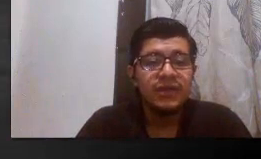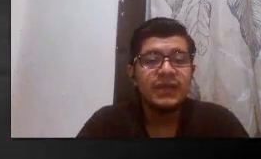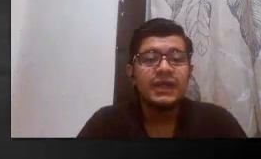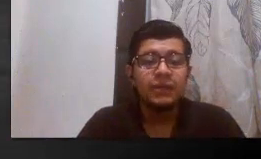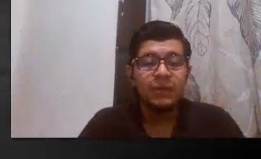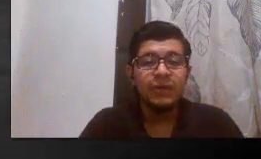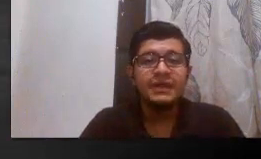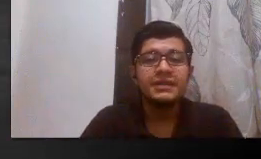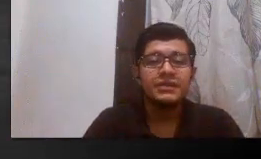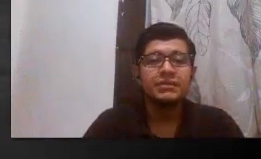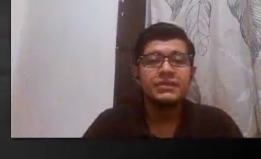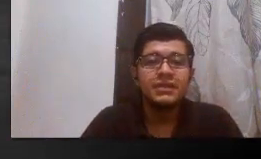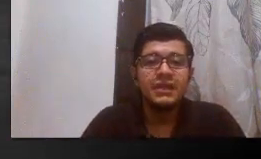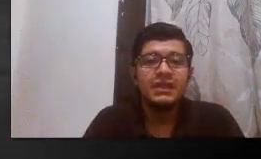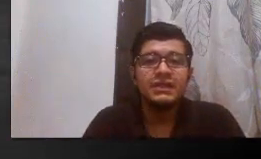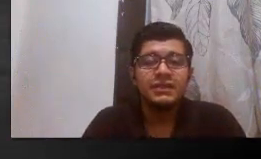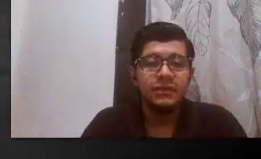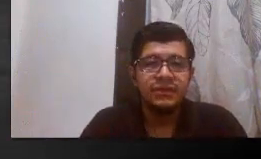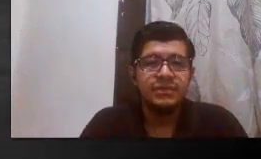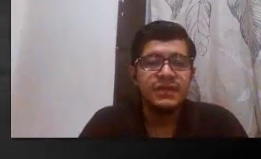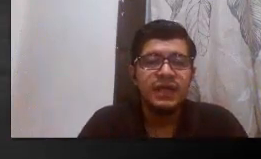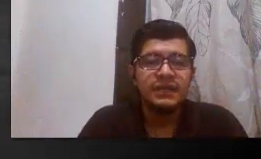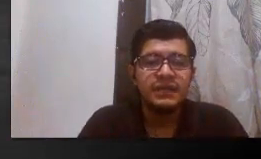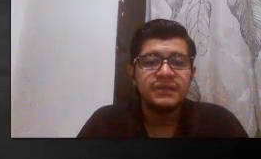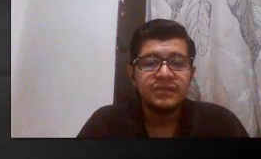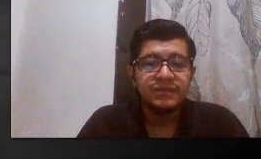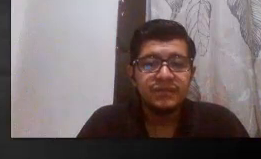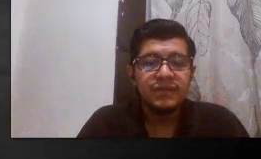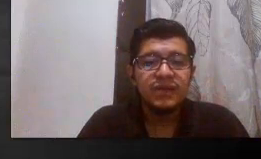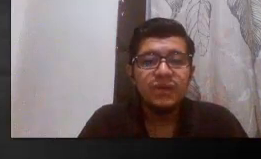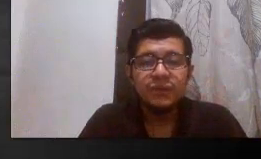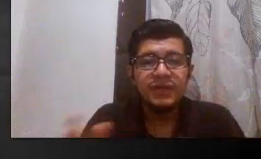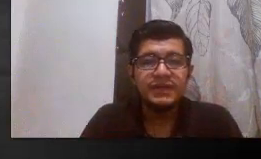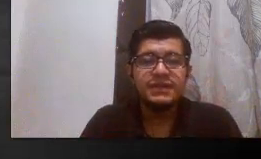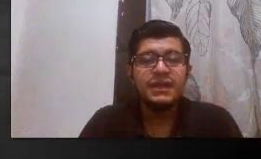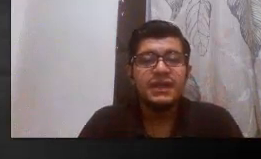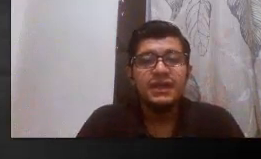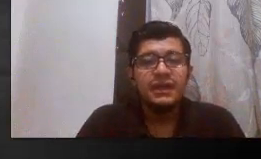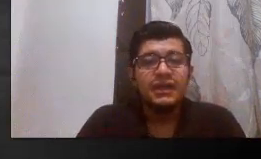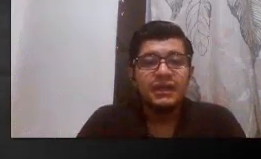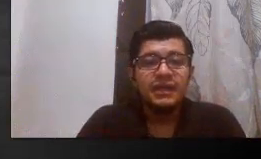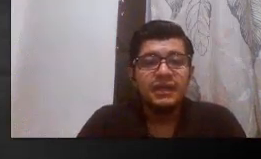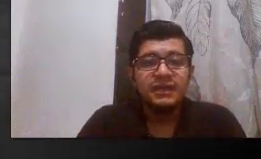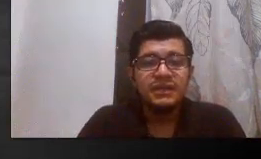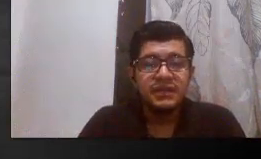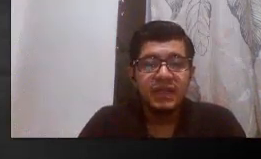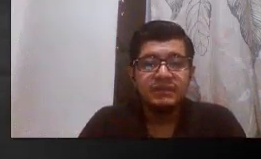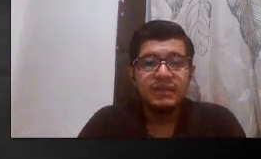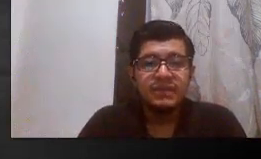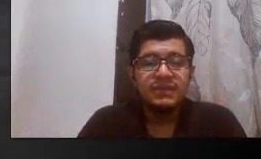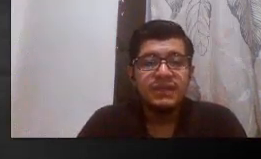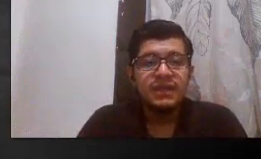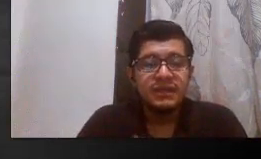So they incorporated some signals or some signs with this, and since